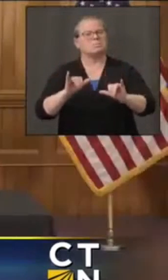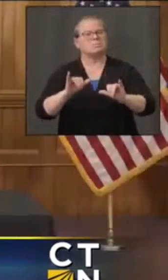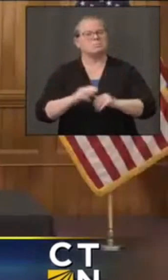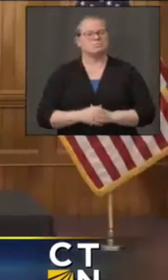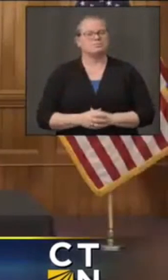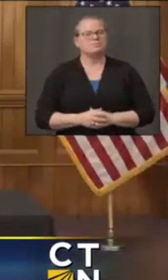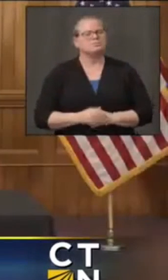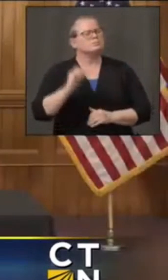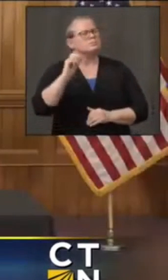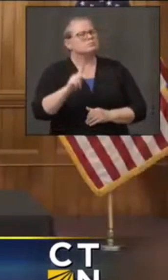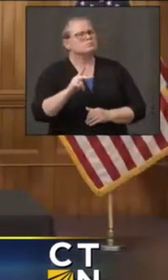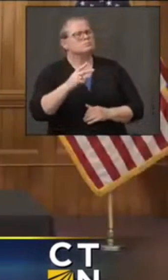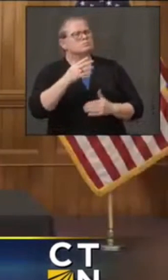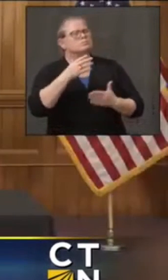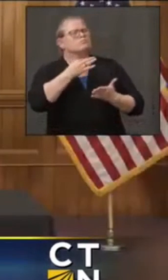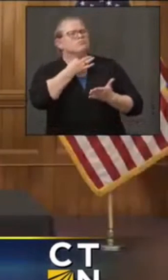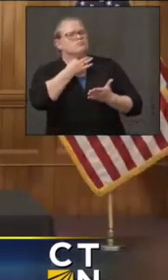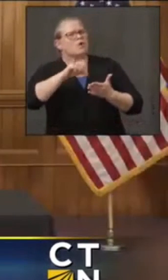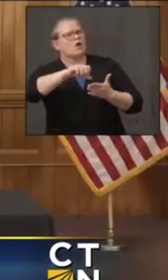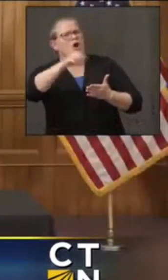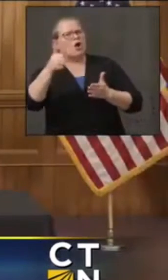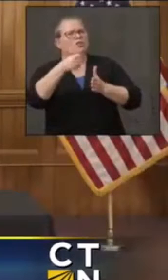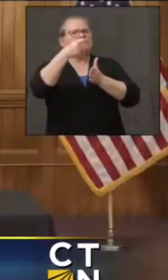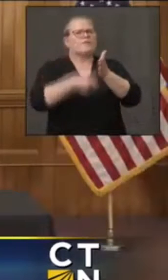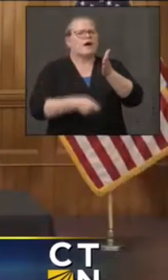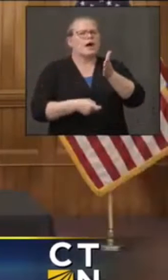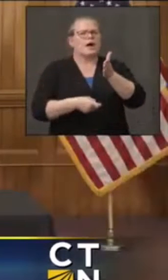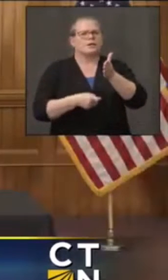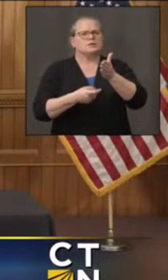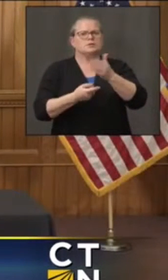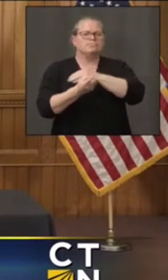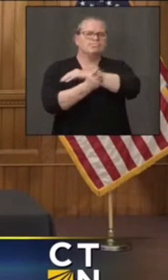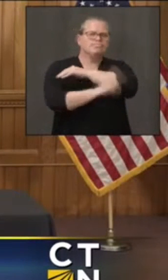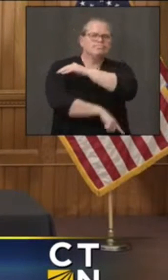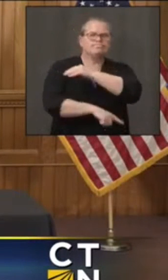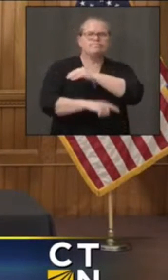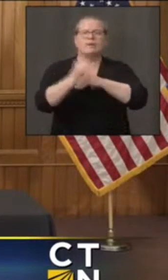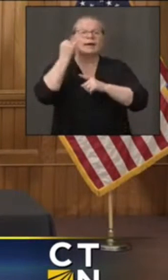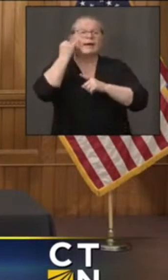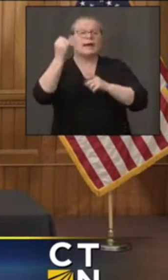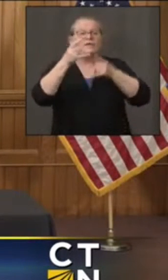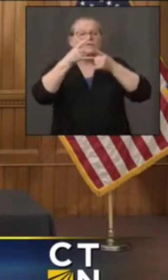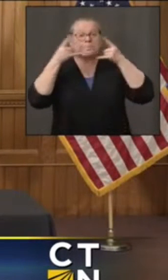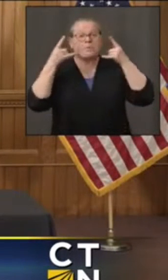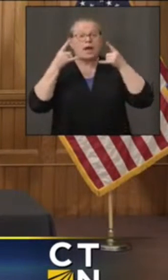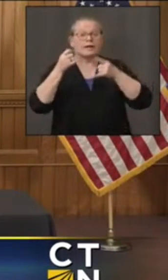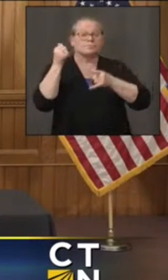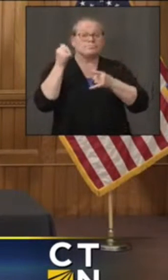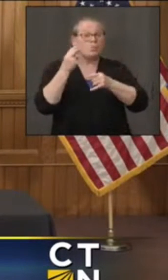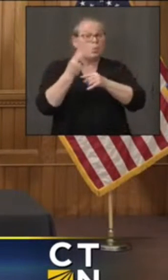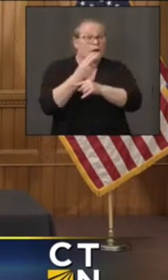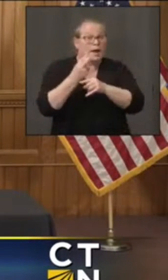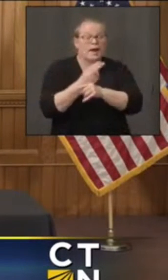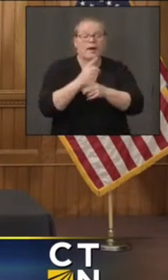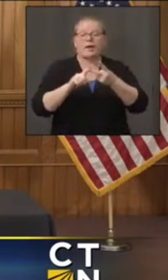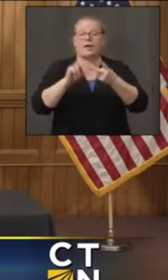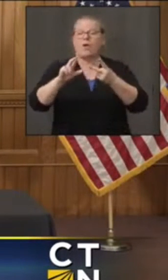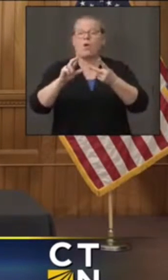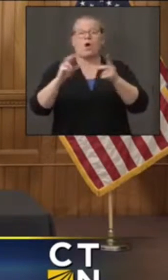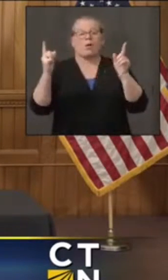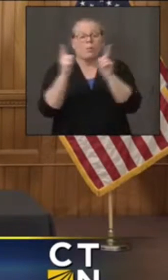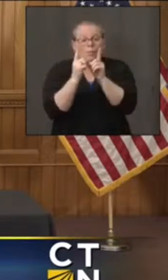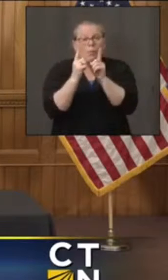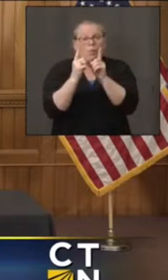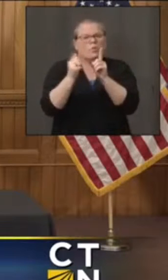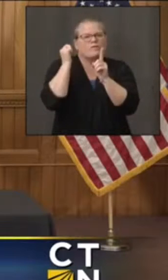other fines, the ones associated with not wearing a mask, not social distancing? I know it was asked before, and